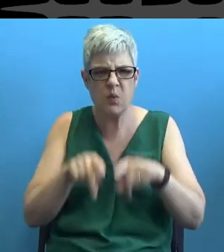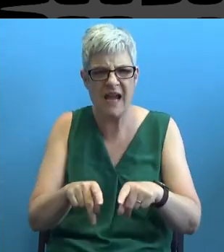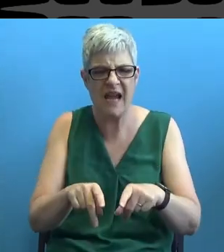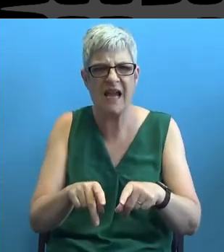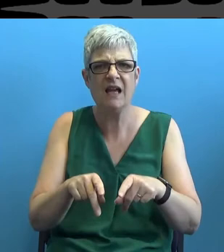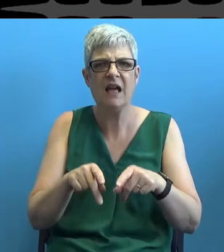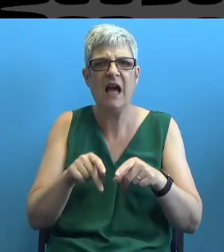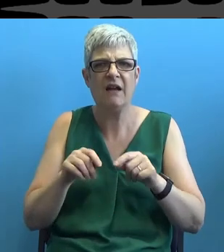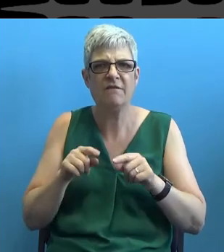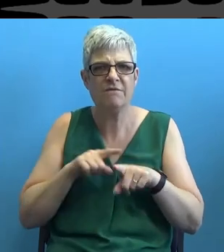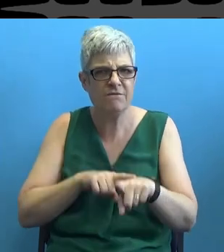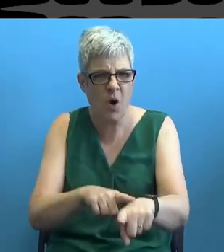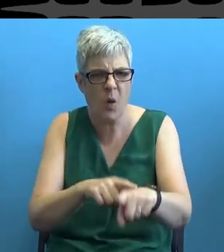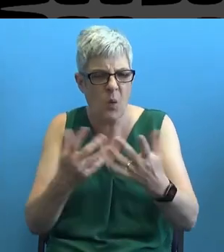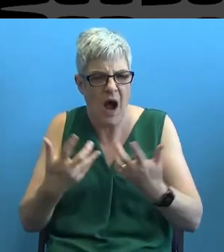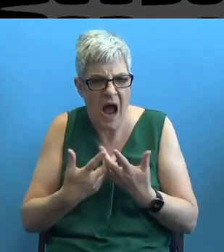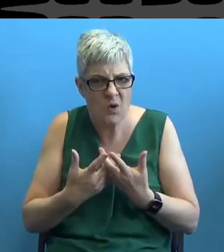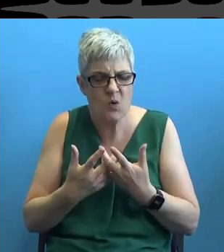is by serving others.